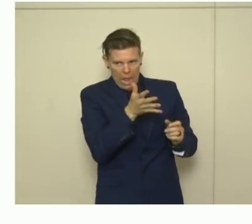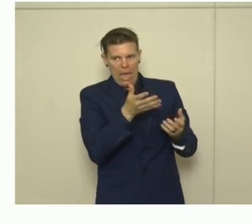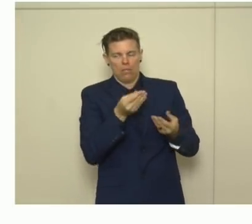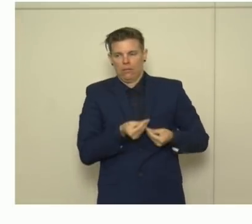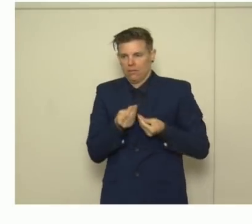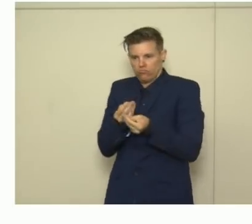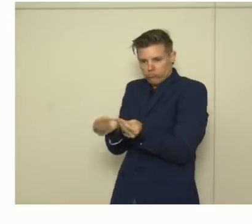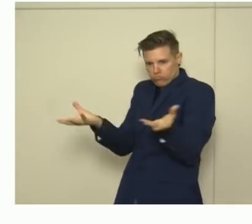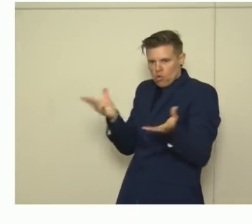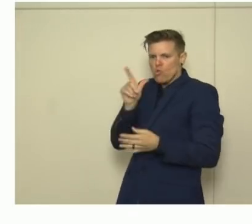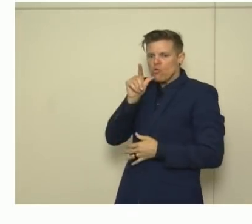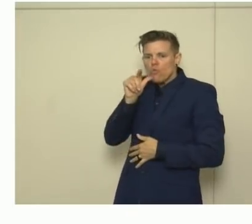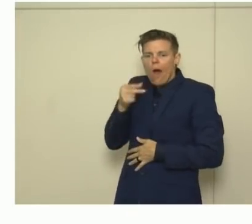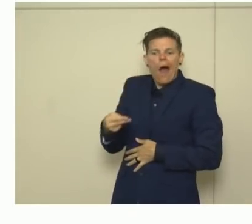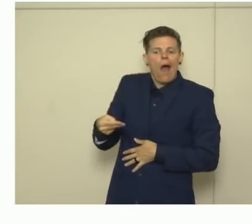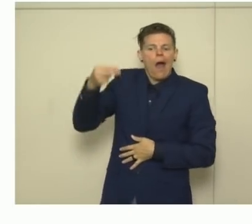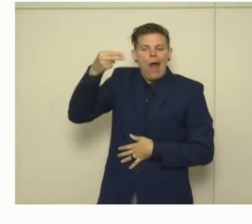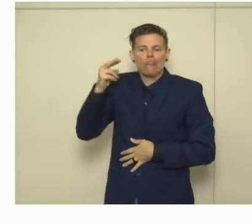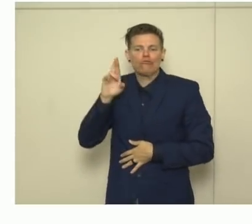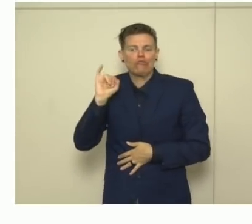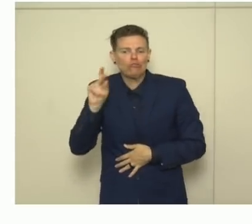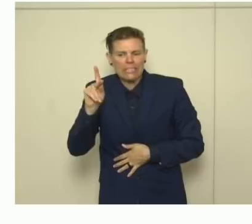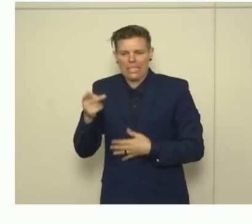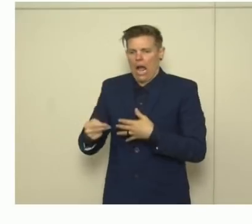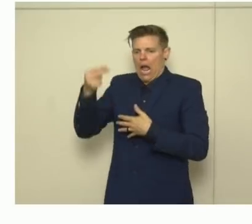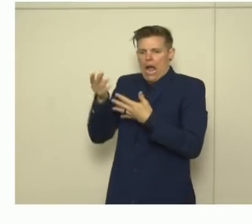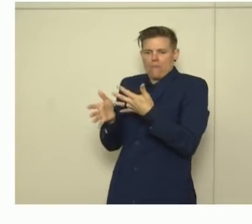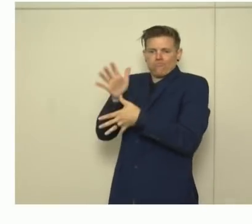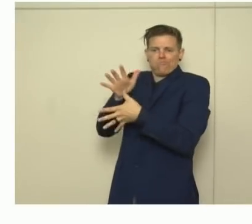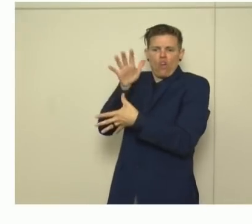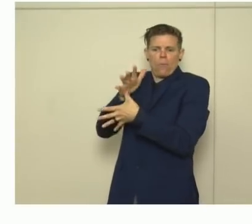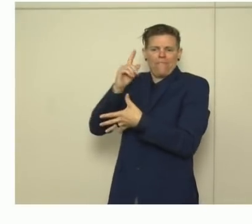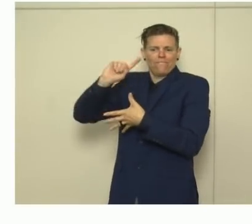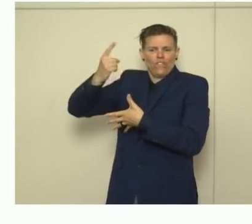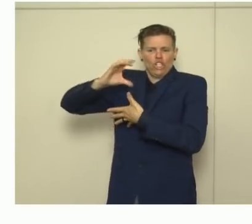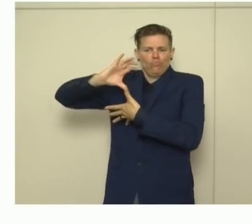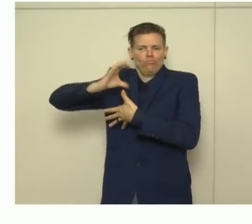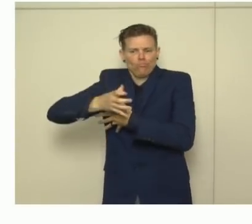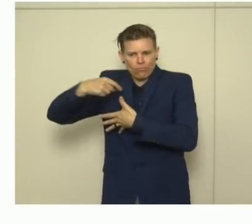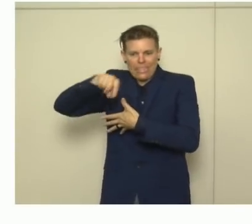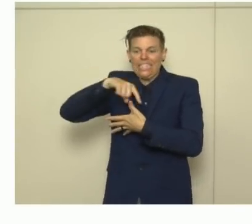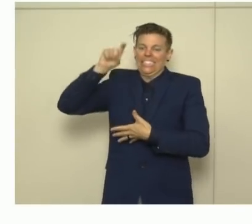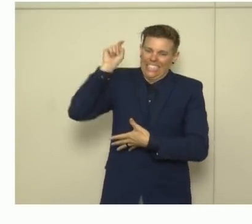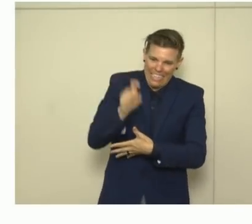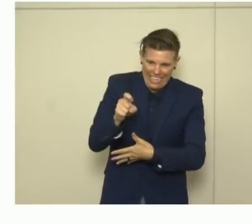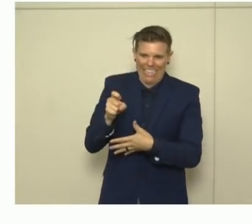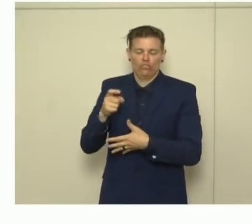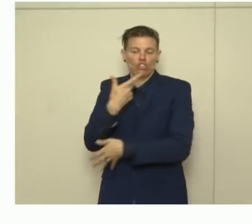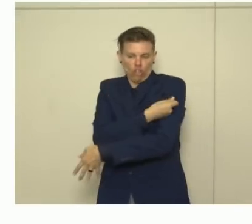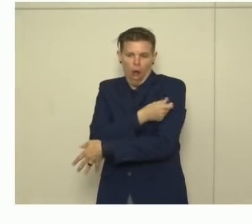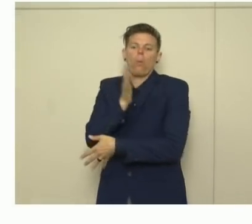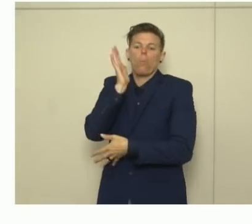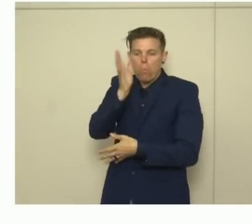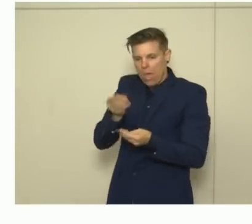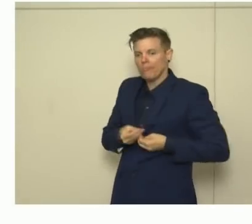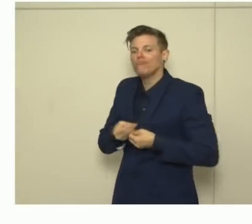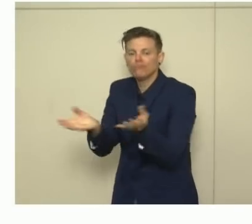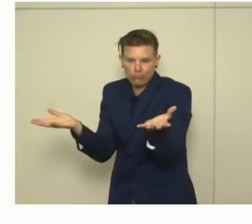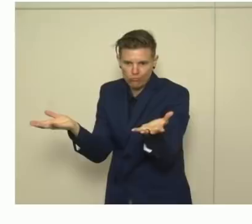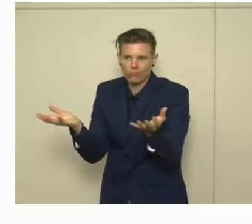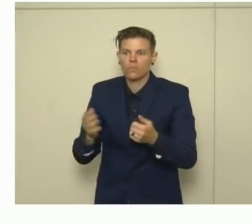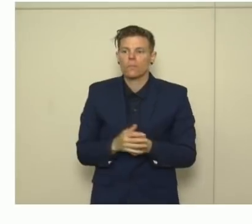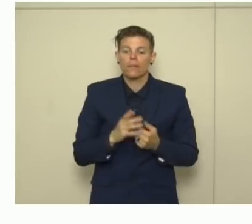populations until I hear otherwise. And so those folks being discussed include, of course, older, frail